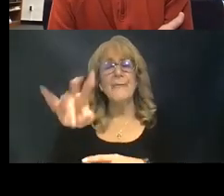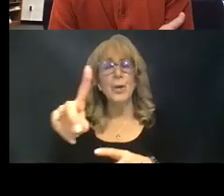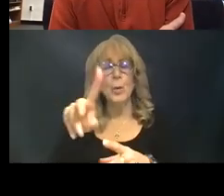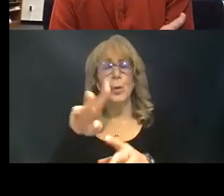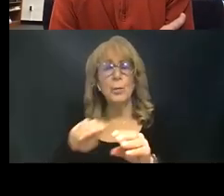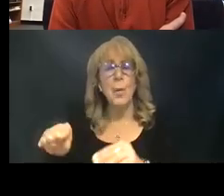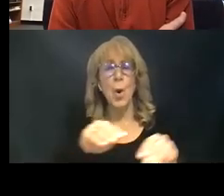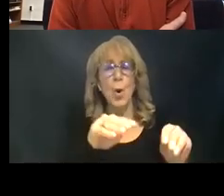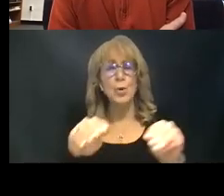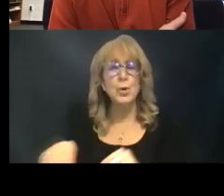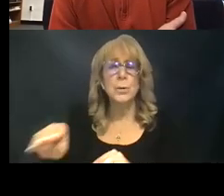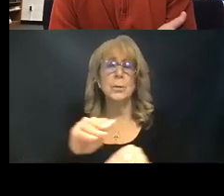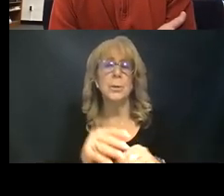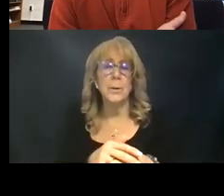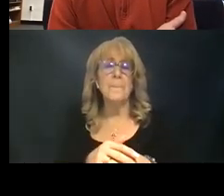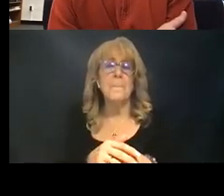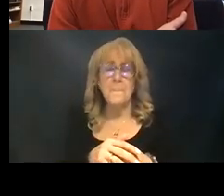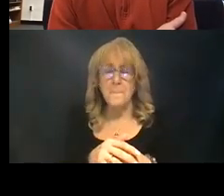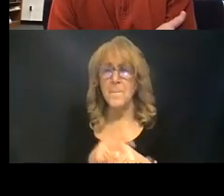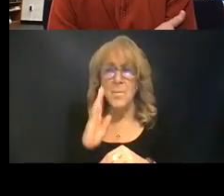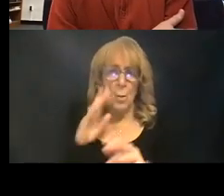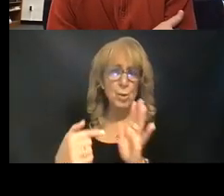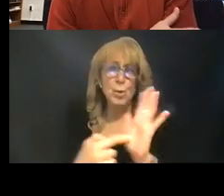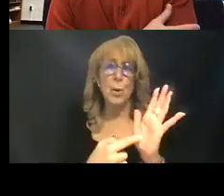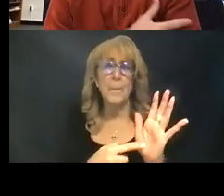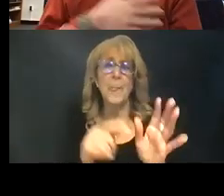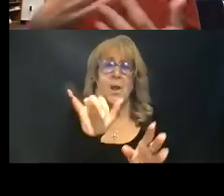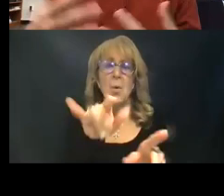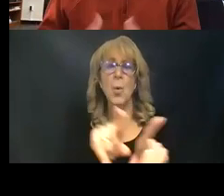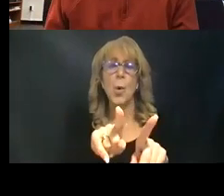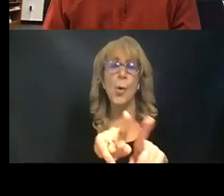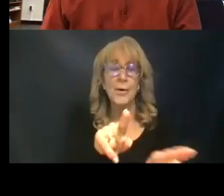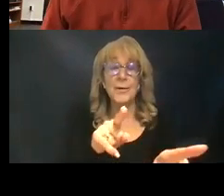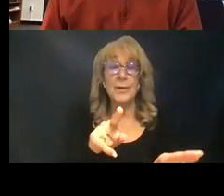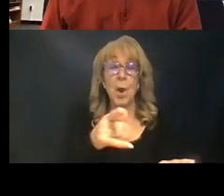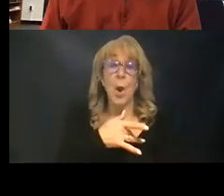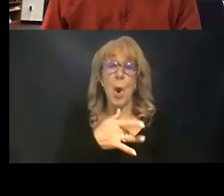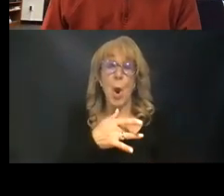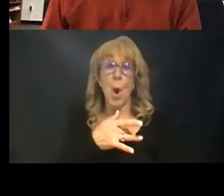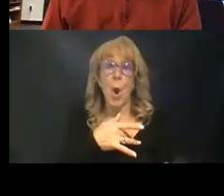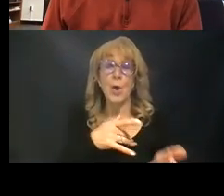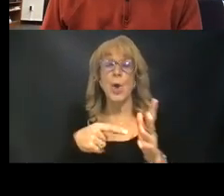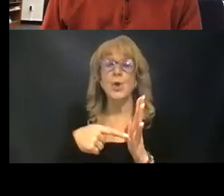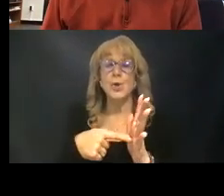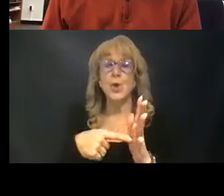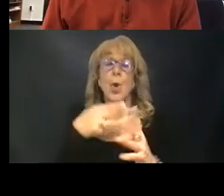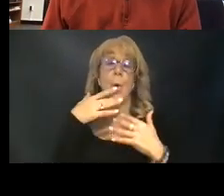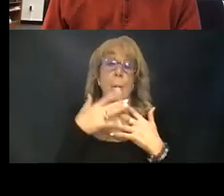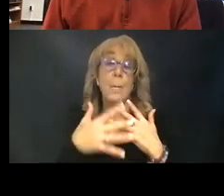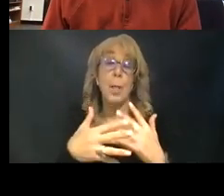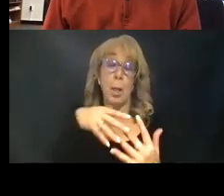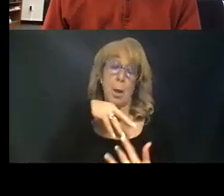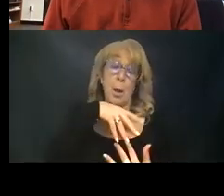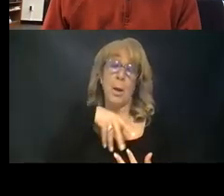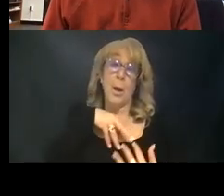sweat, and tears. Or here is a video of animation illustrating blood flow in the